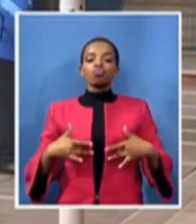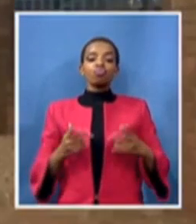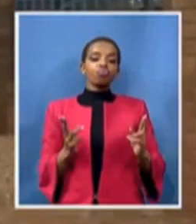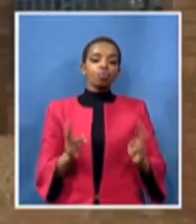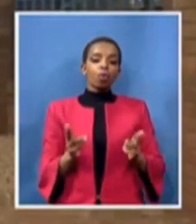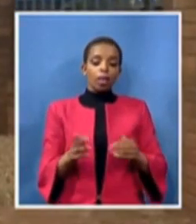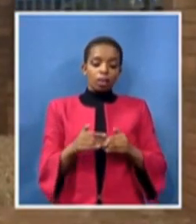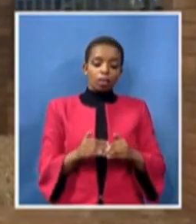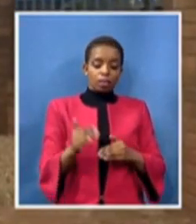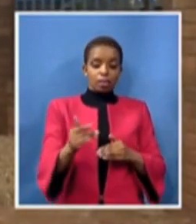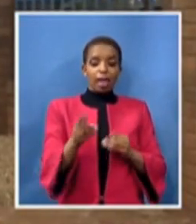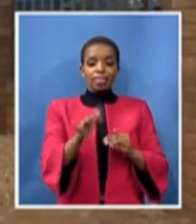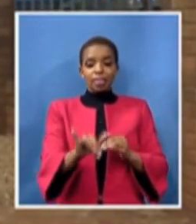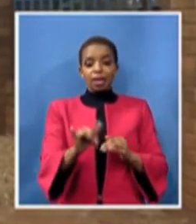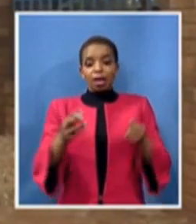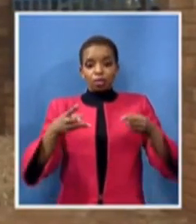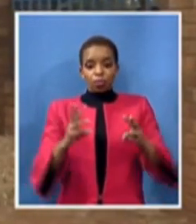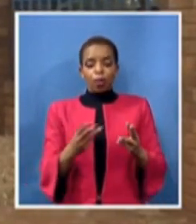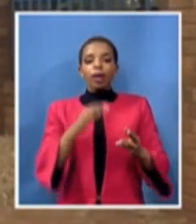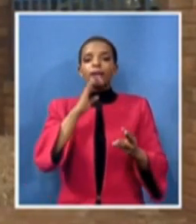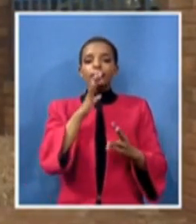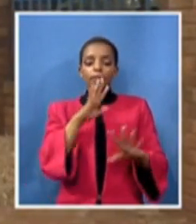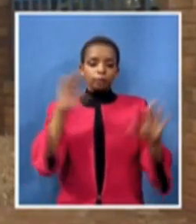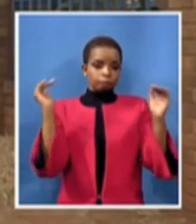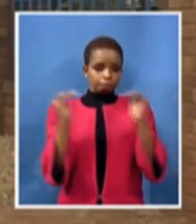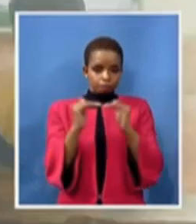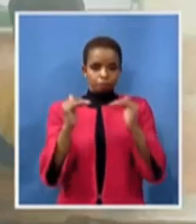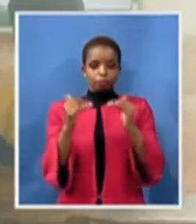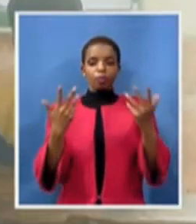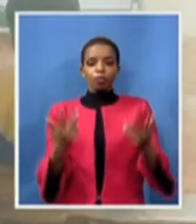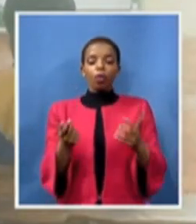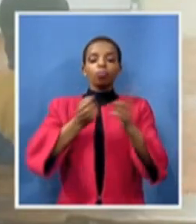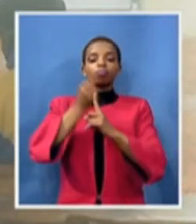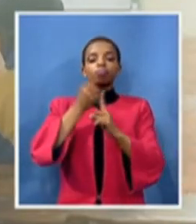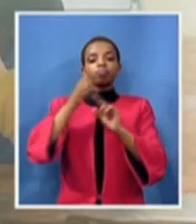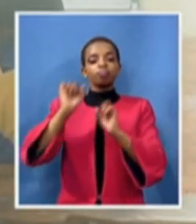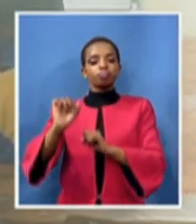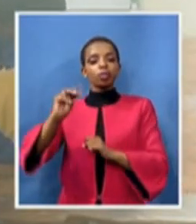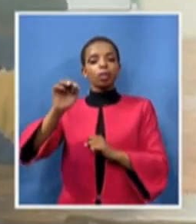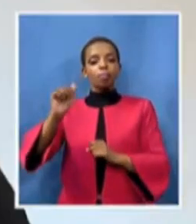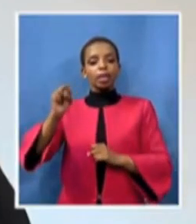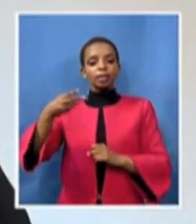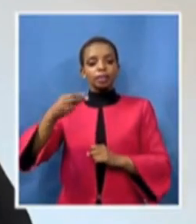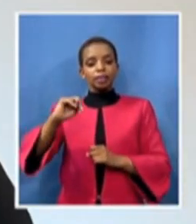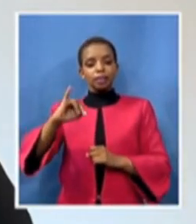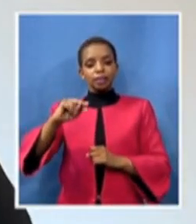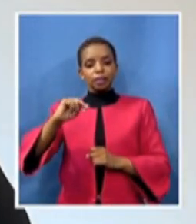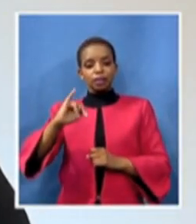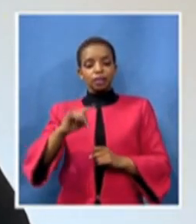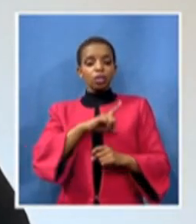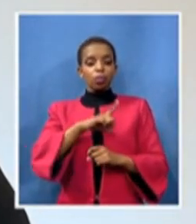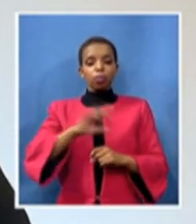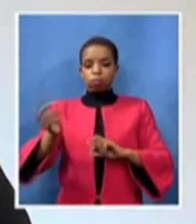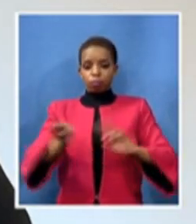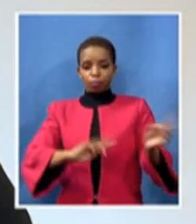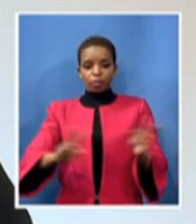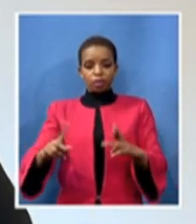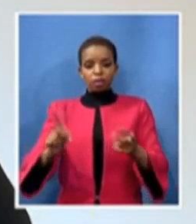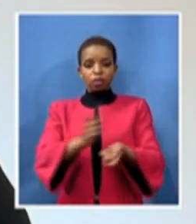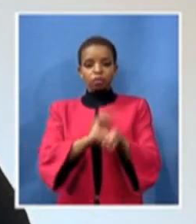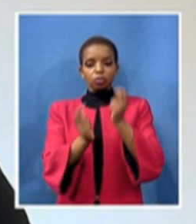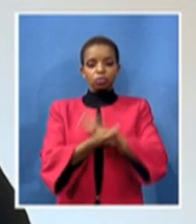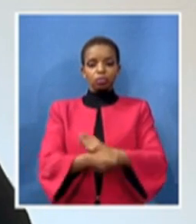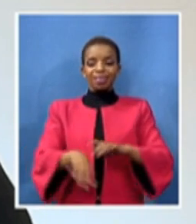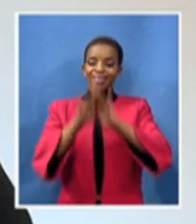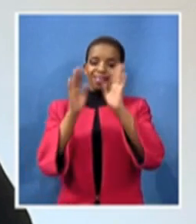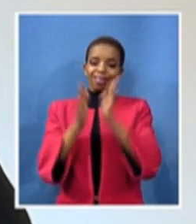who was a committed activist for change and was ready to adapt anew. As Martin Luther King Jr. said,